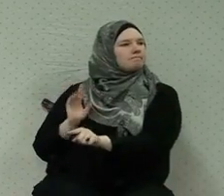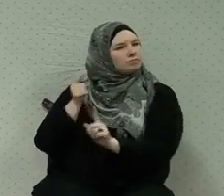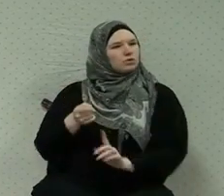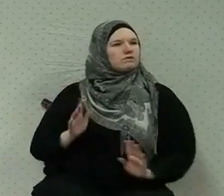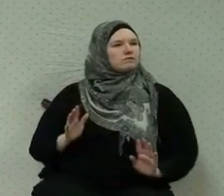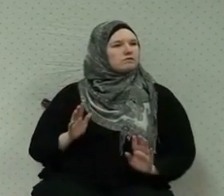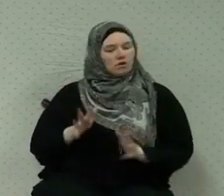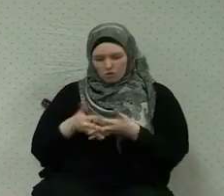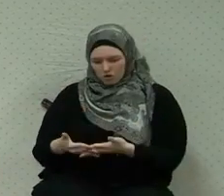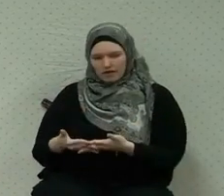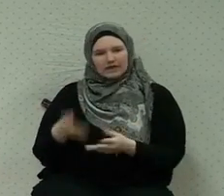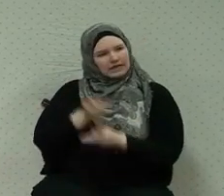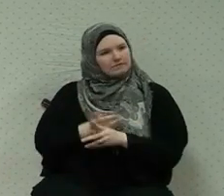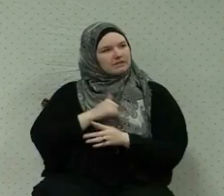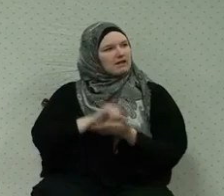it what it is.